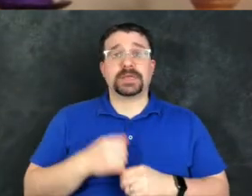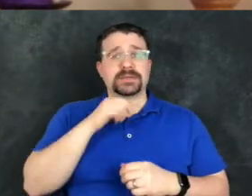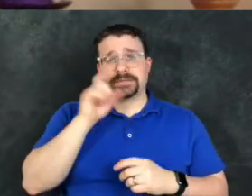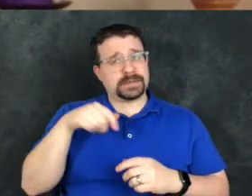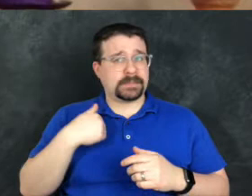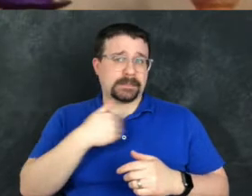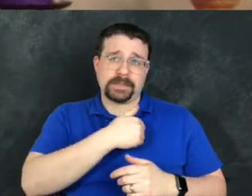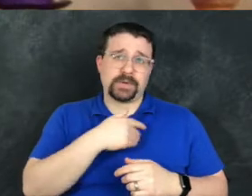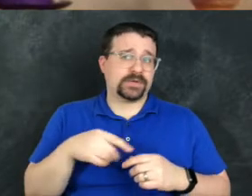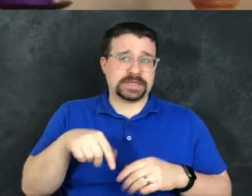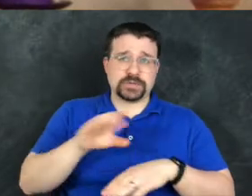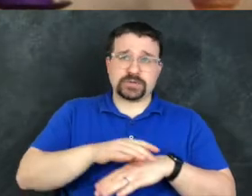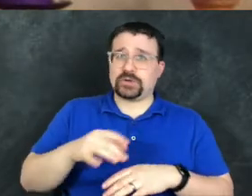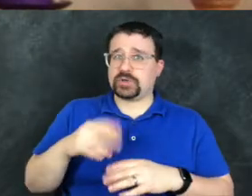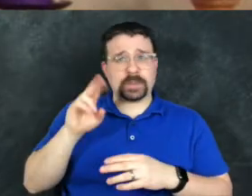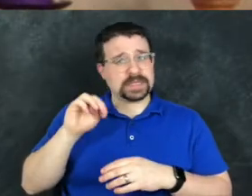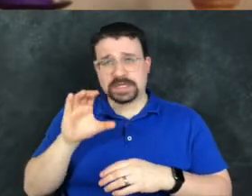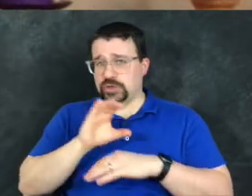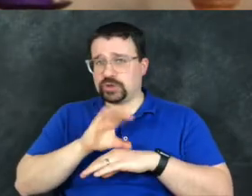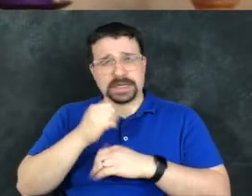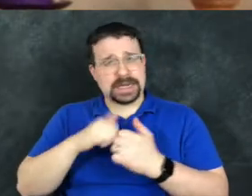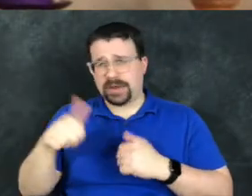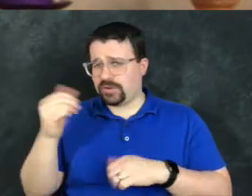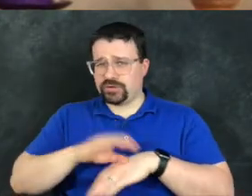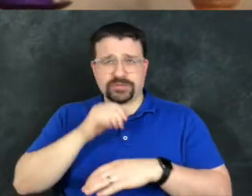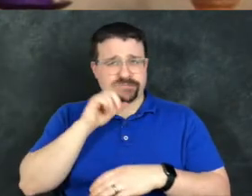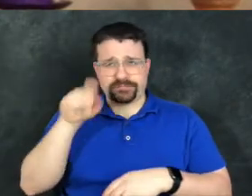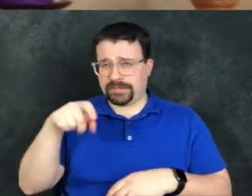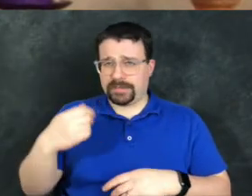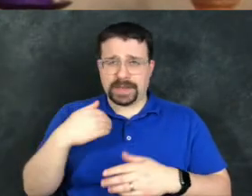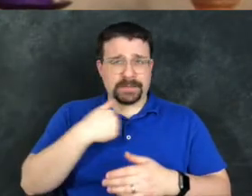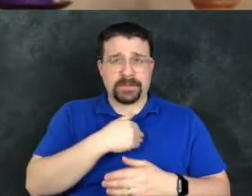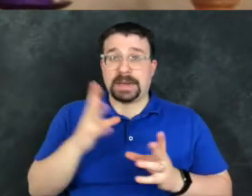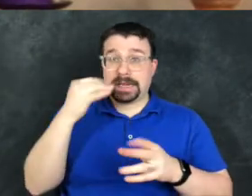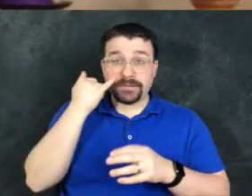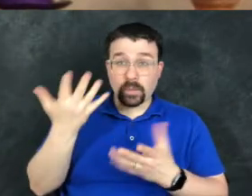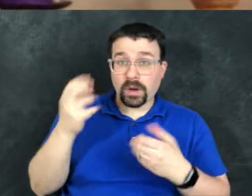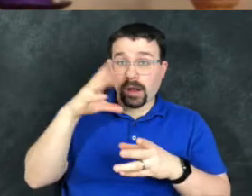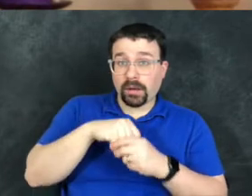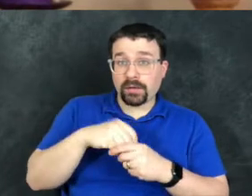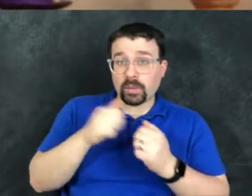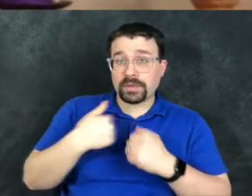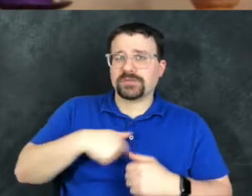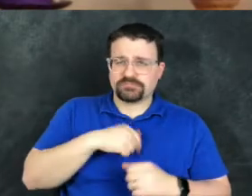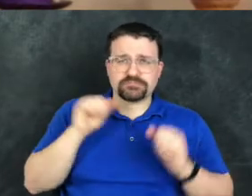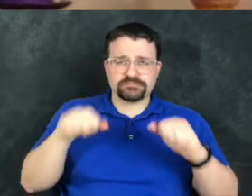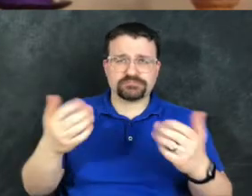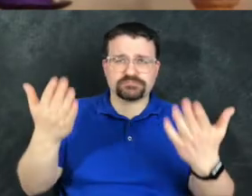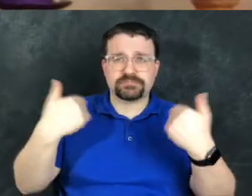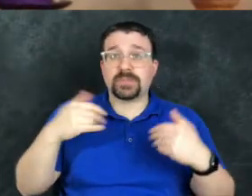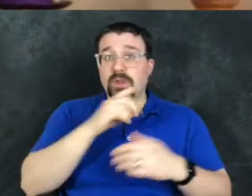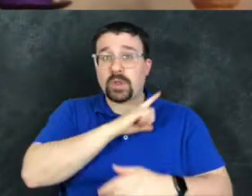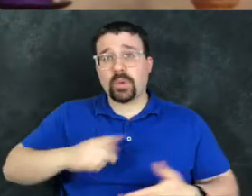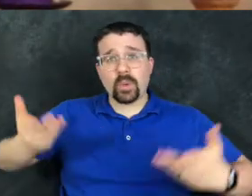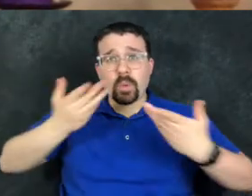with one another. You need not be a member of this church, the United Methodist Church, or any other church or denomination to participate in Holy Communion with us